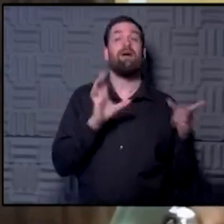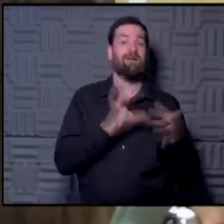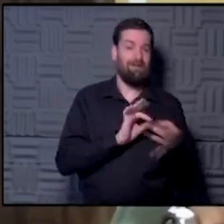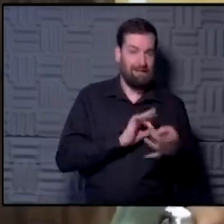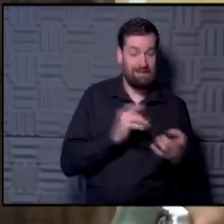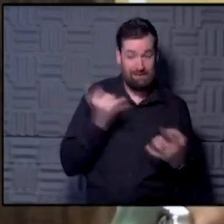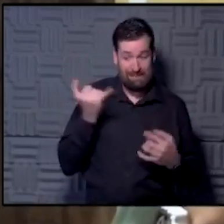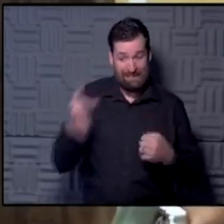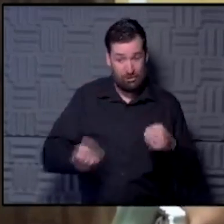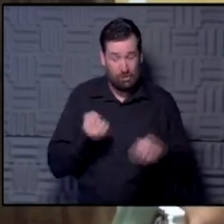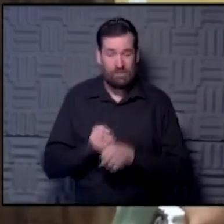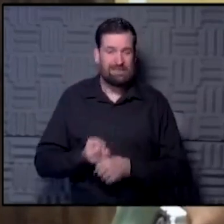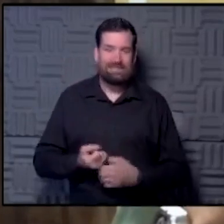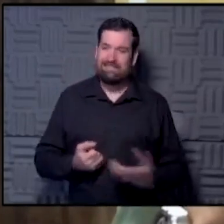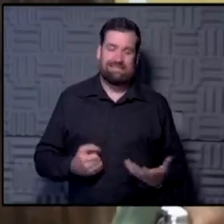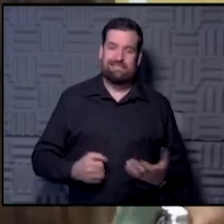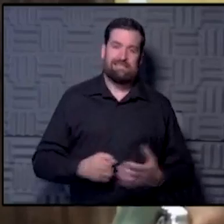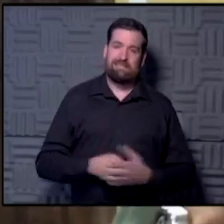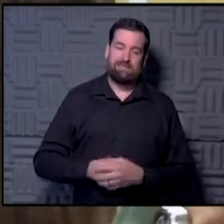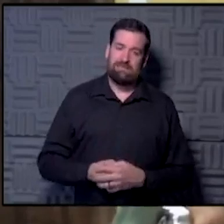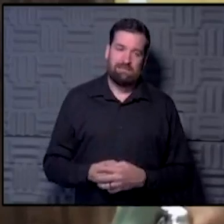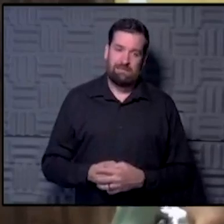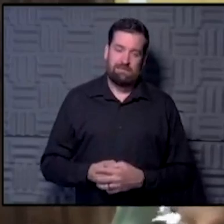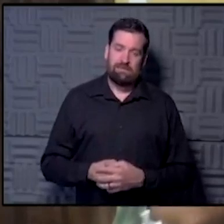is the year to do that. I think,